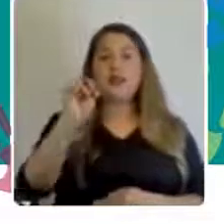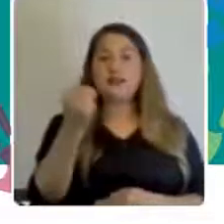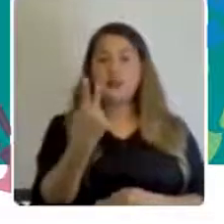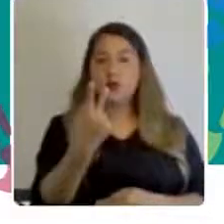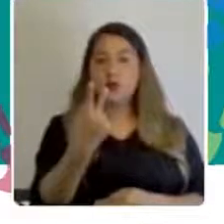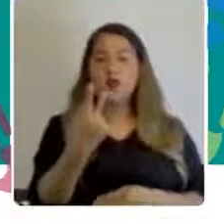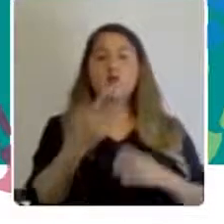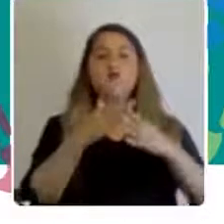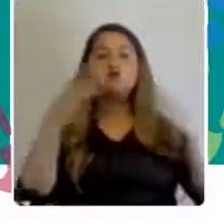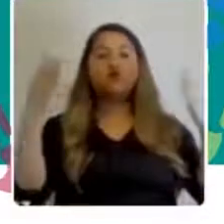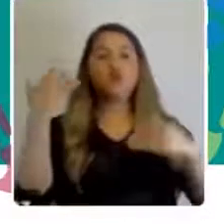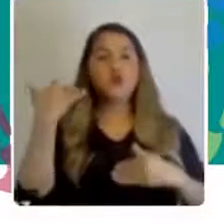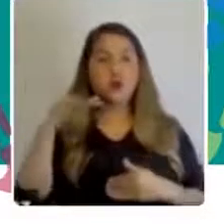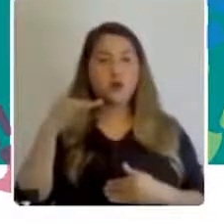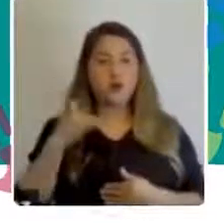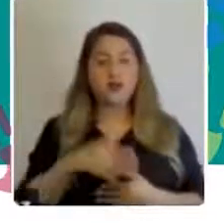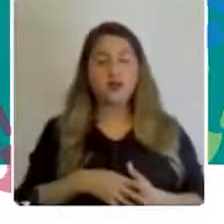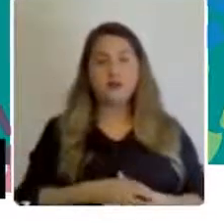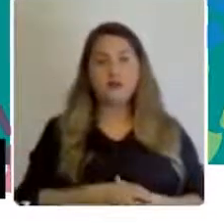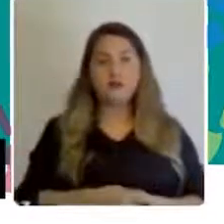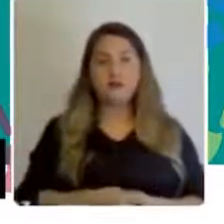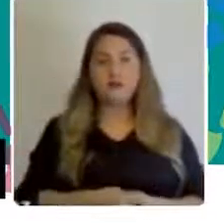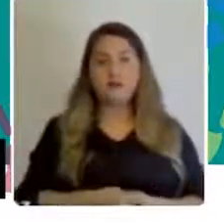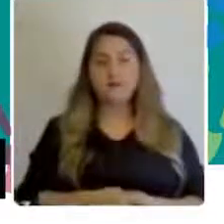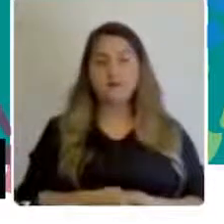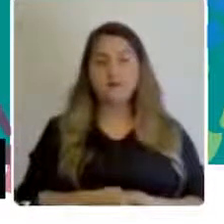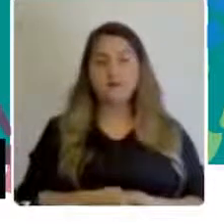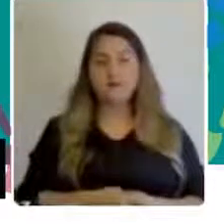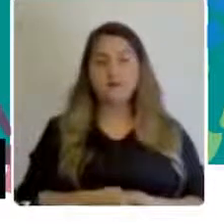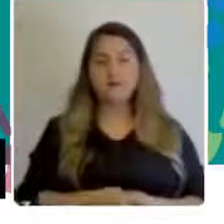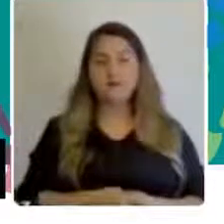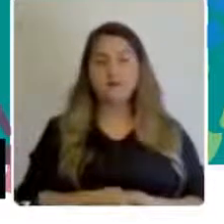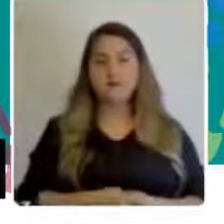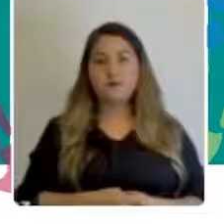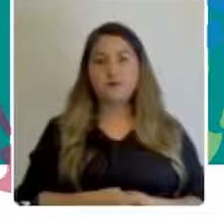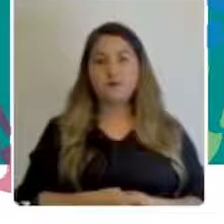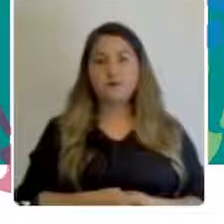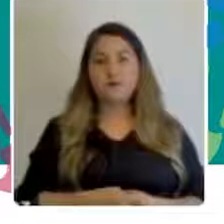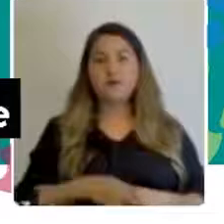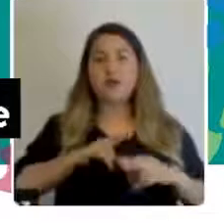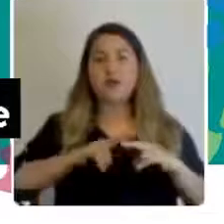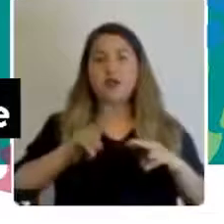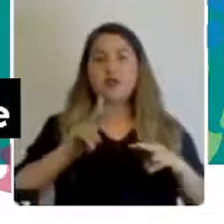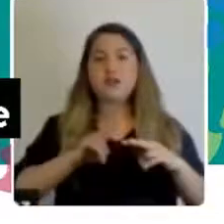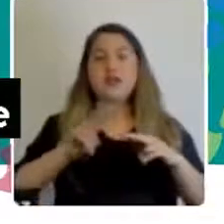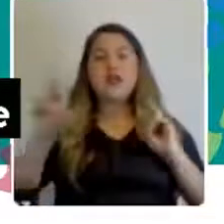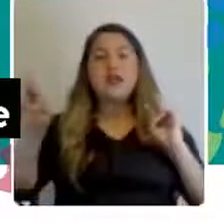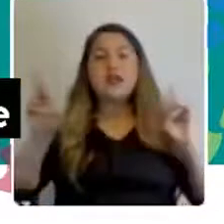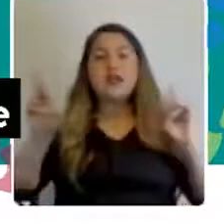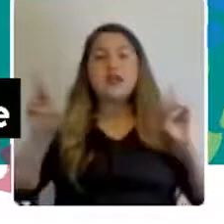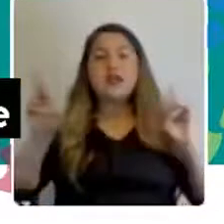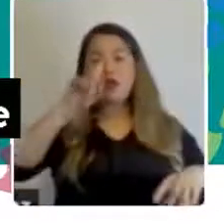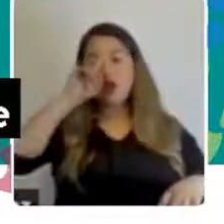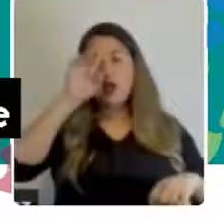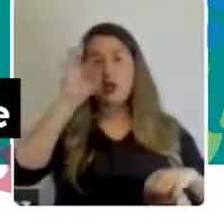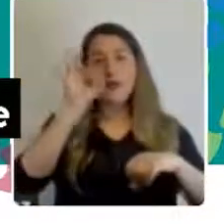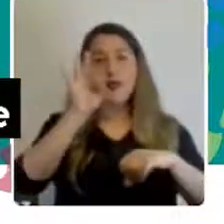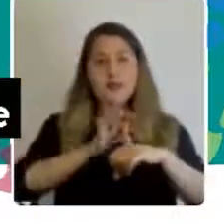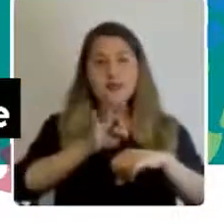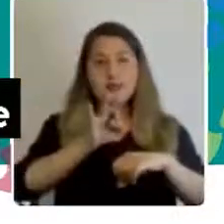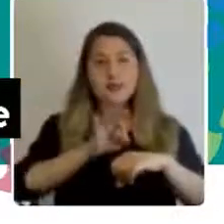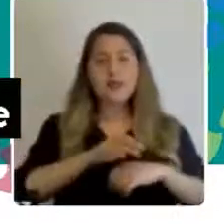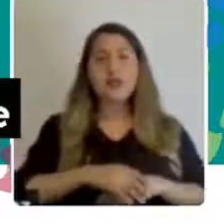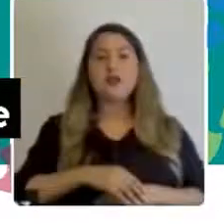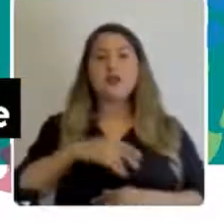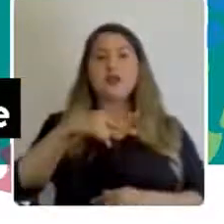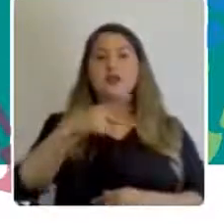say somehow, of the orphan drug in United States. In Europe, we had the Orphan Medicinal